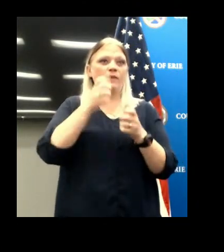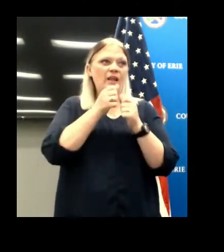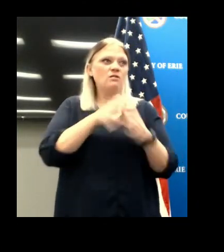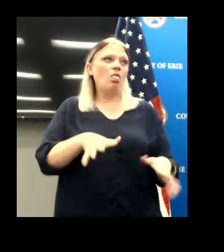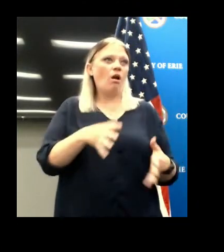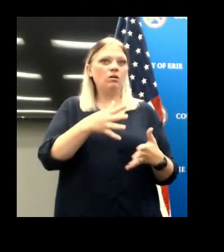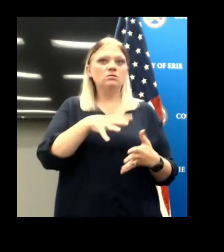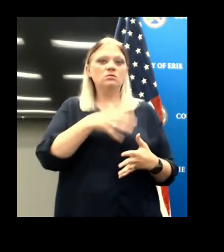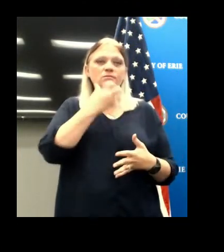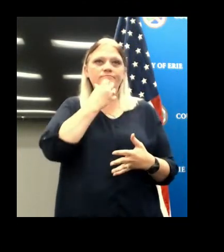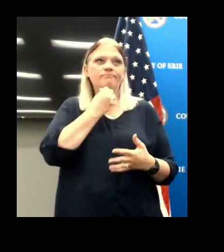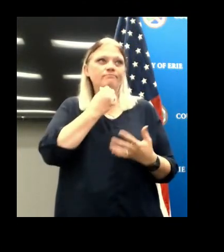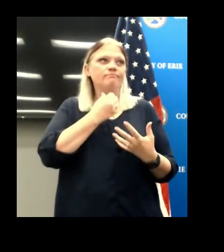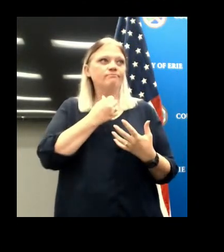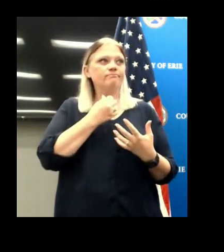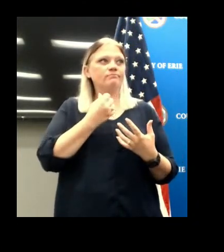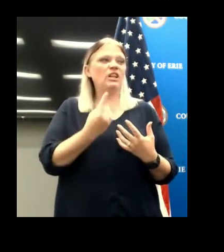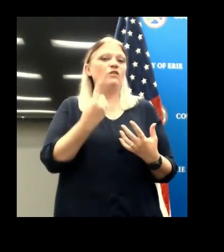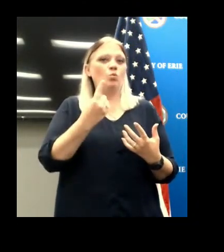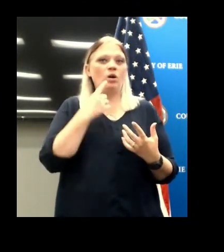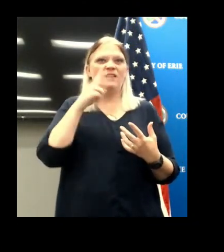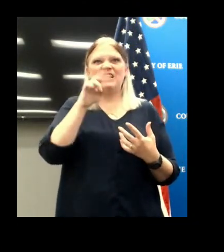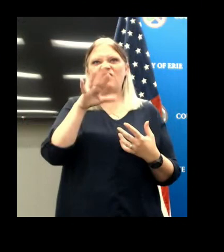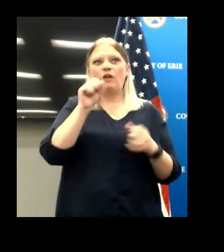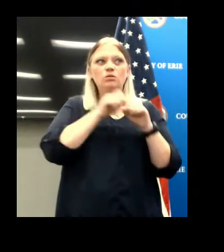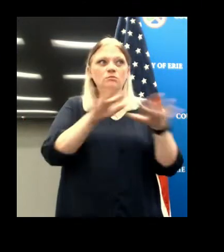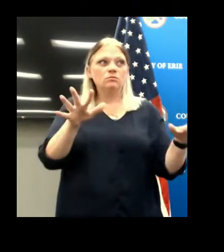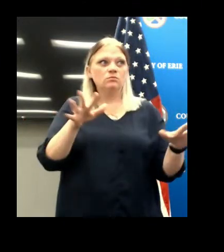unfortunate virus outbreak.